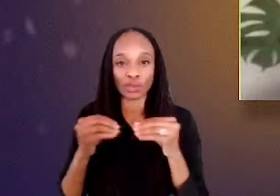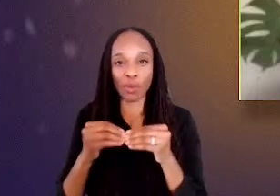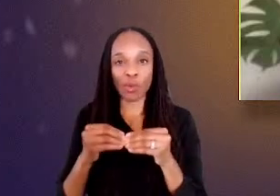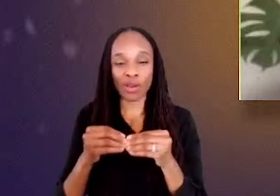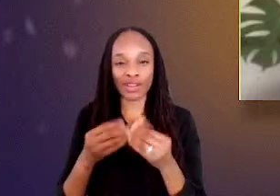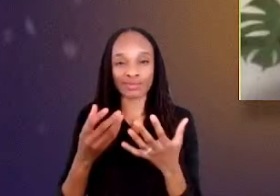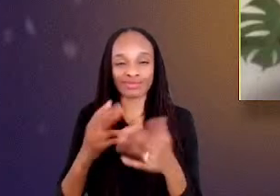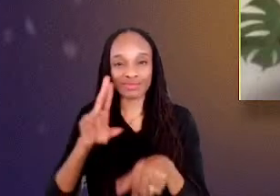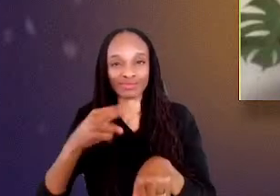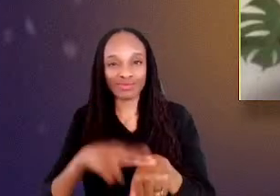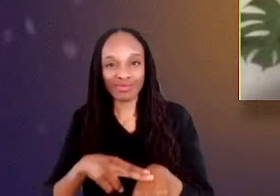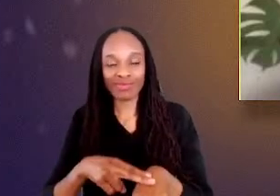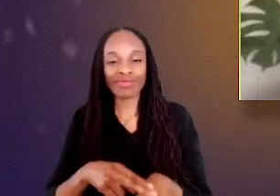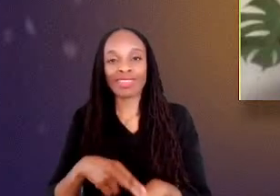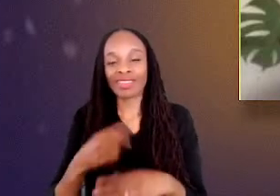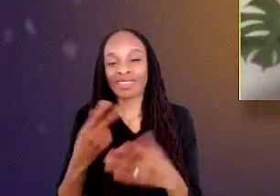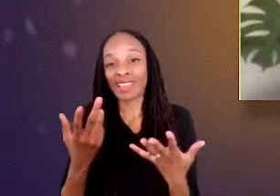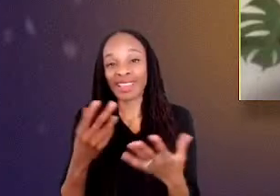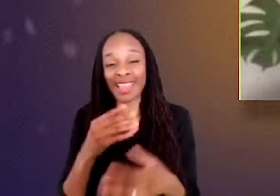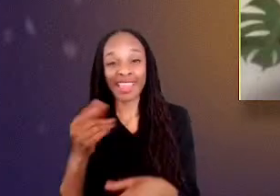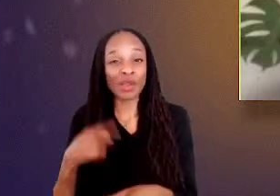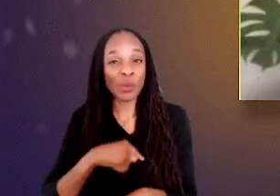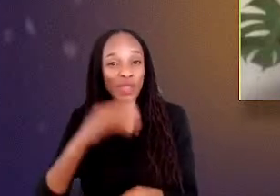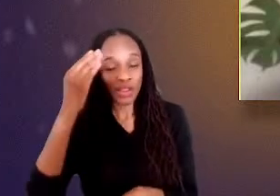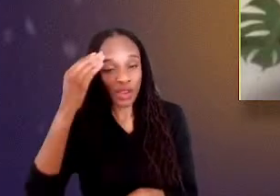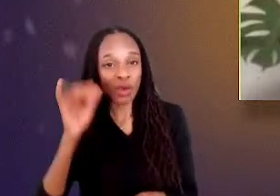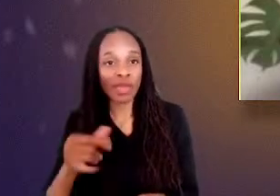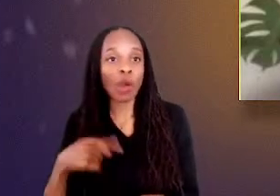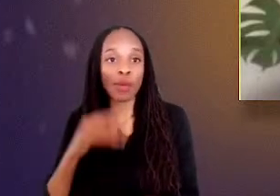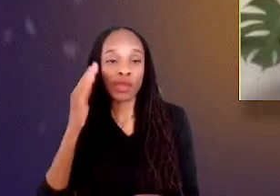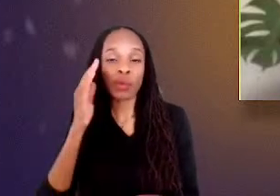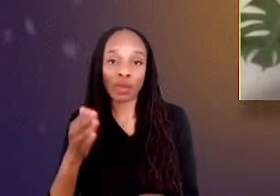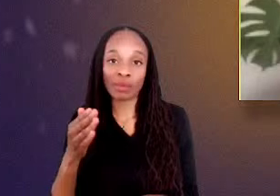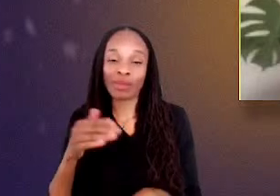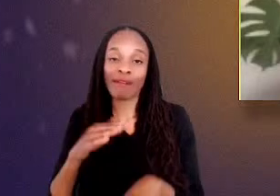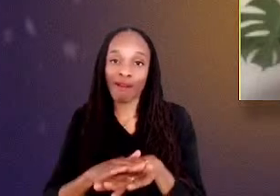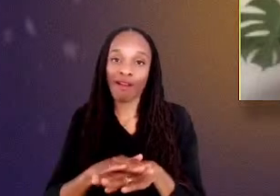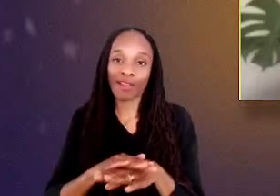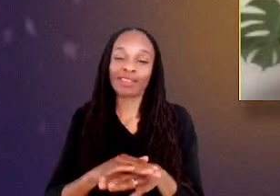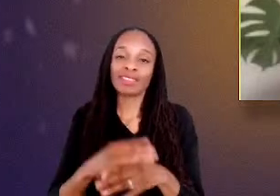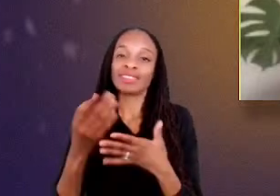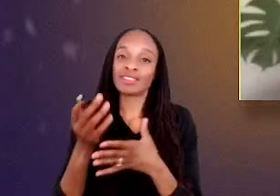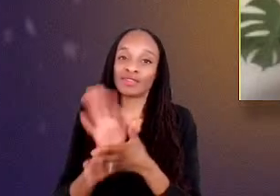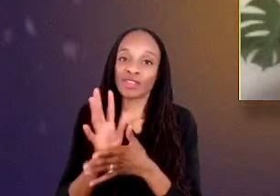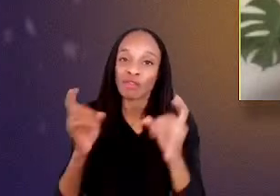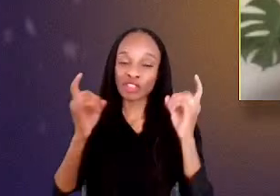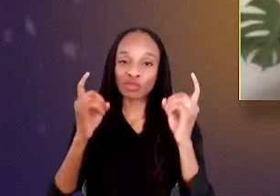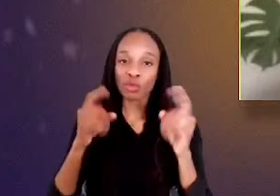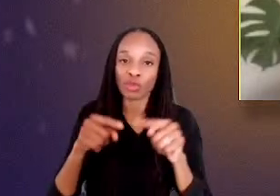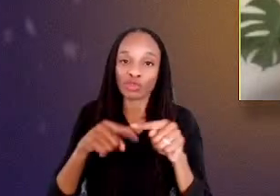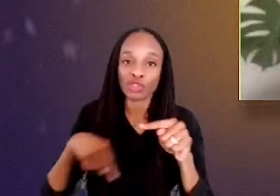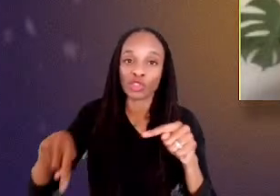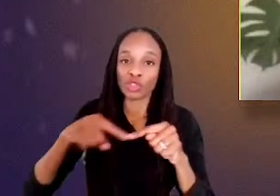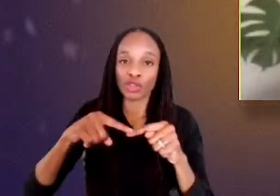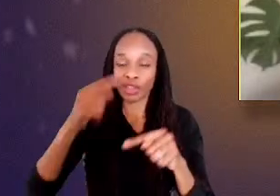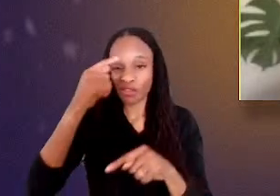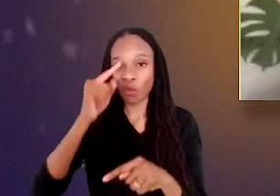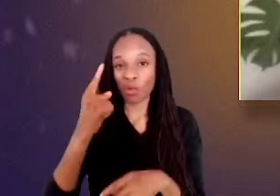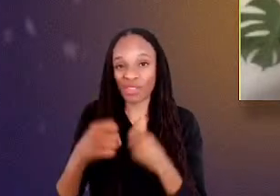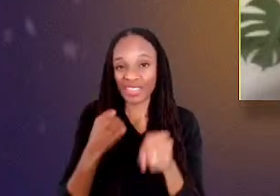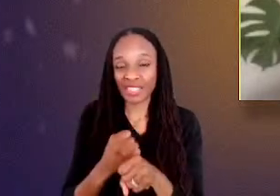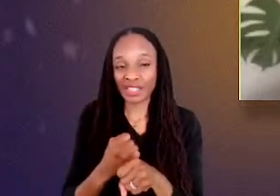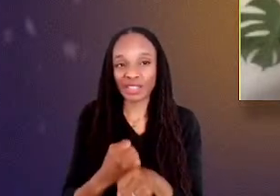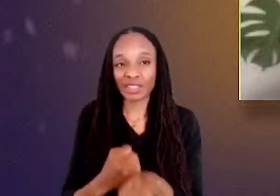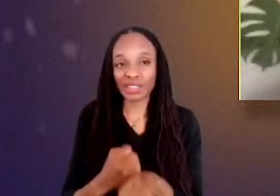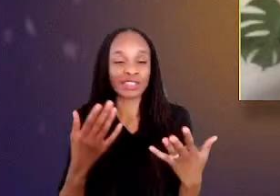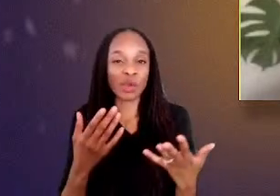partners. We know that we're going to be on the festival circuit for a year. A King Like Me is comes with a lot kind of